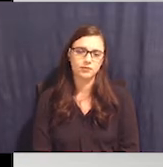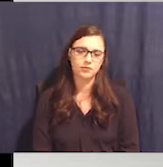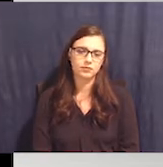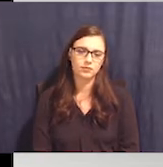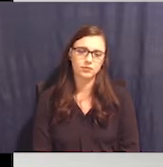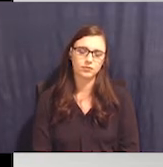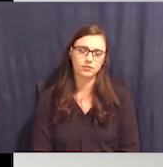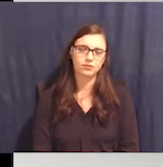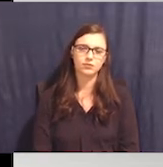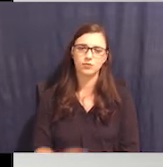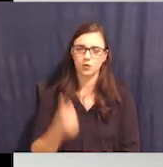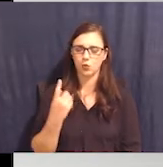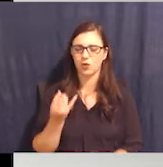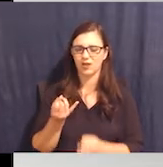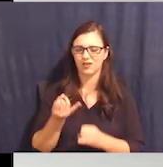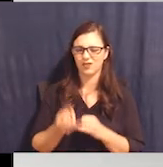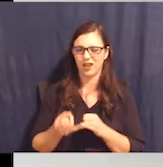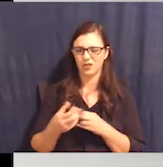And one final